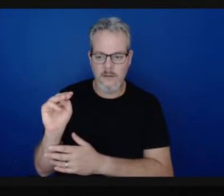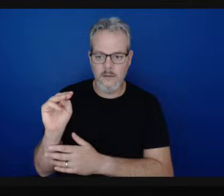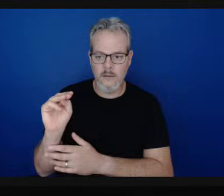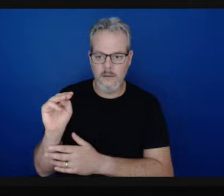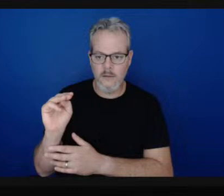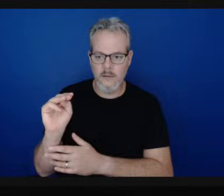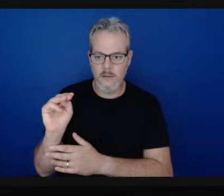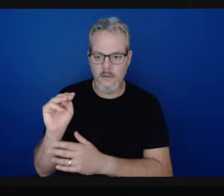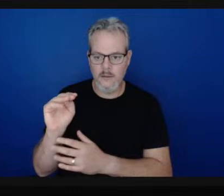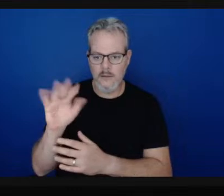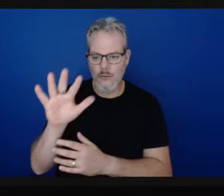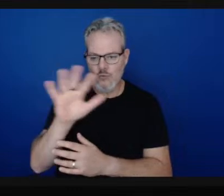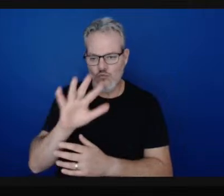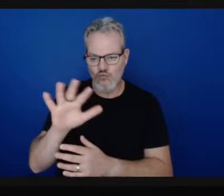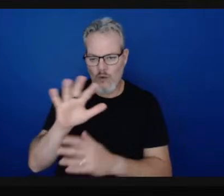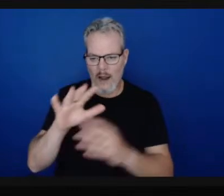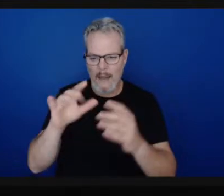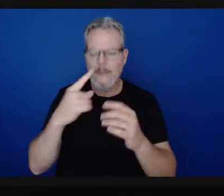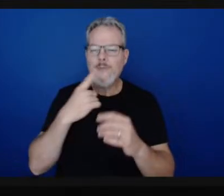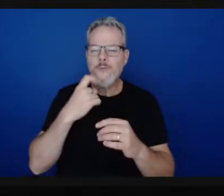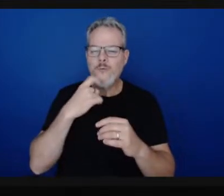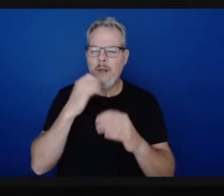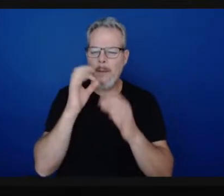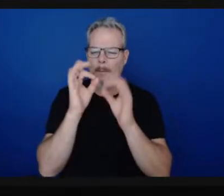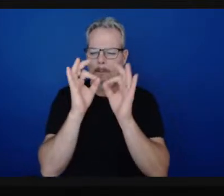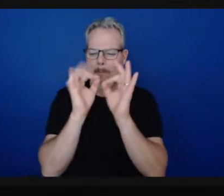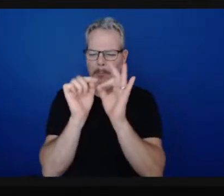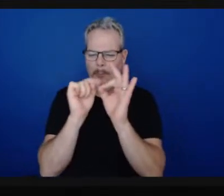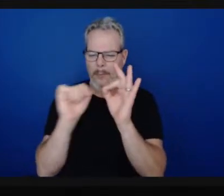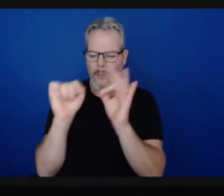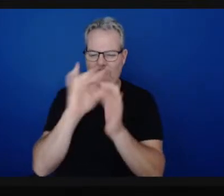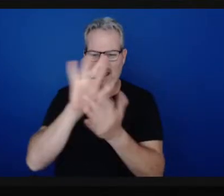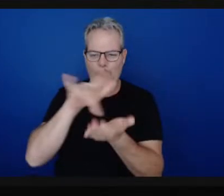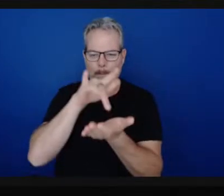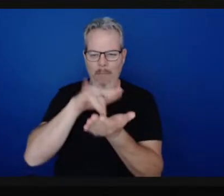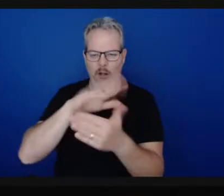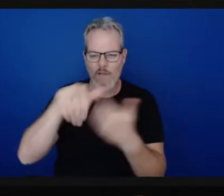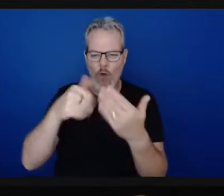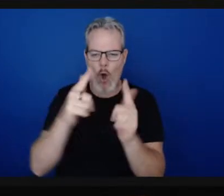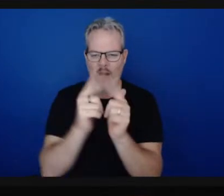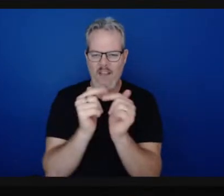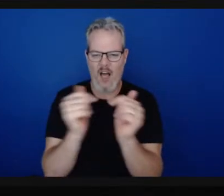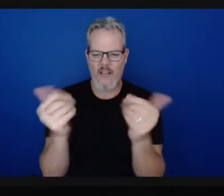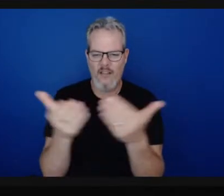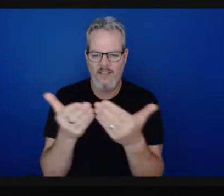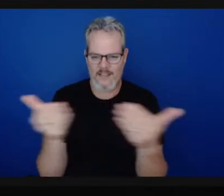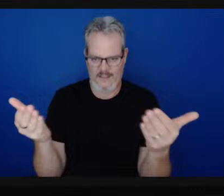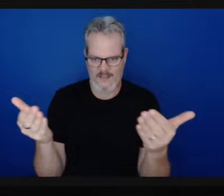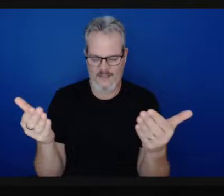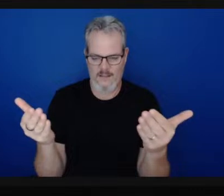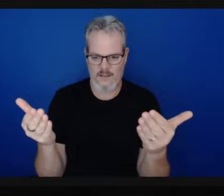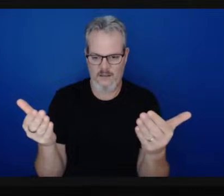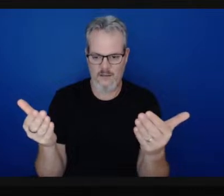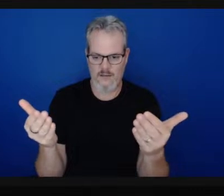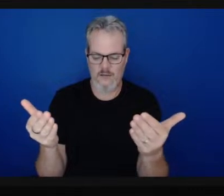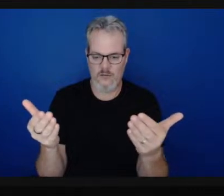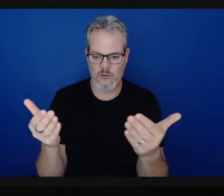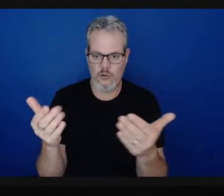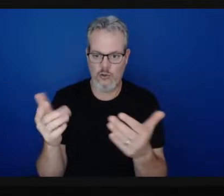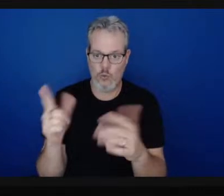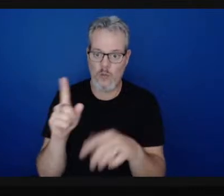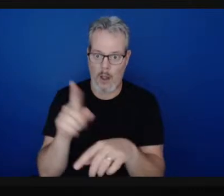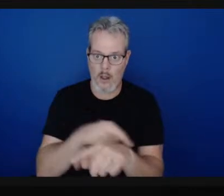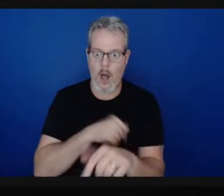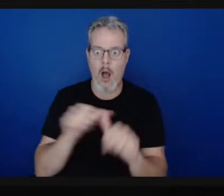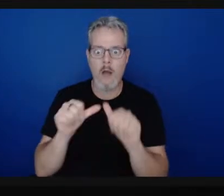falls right in there, right in the middle of all the other ones where it belongs. So there's a long pattern of these occurring as